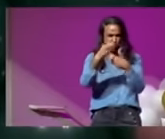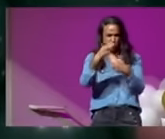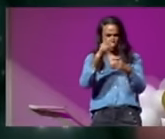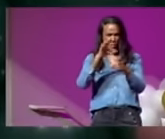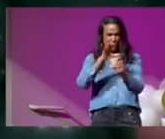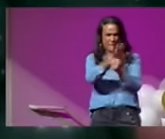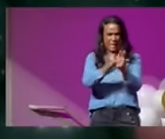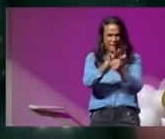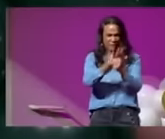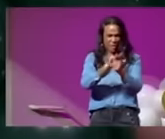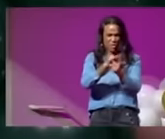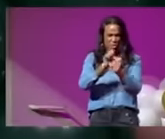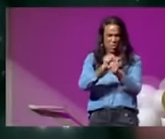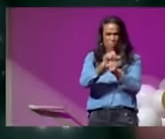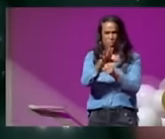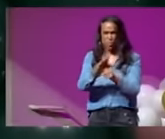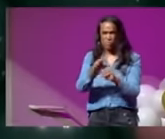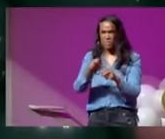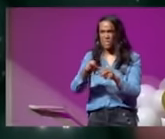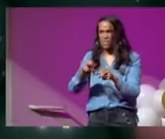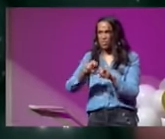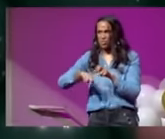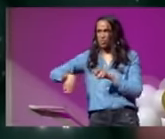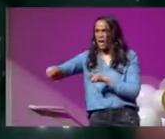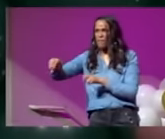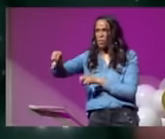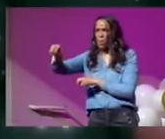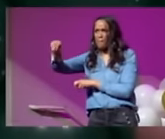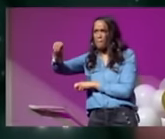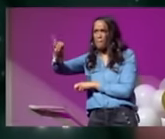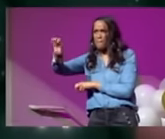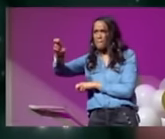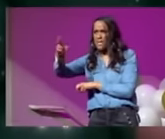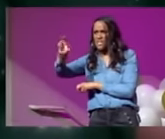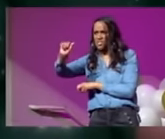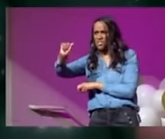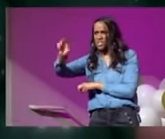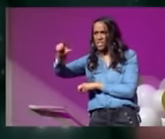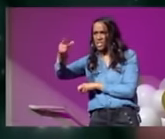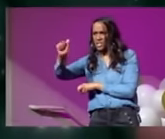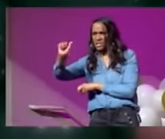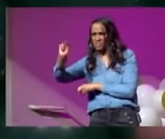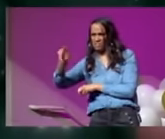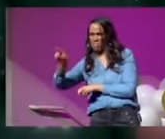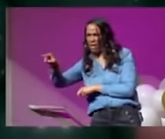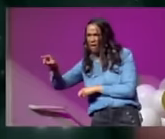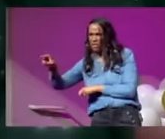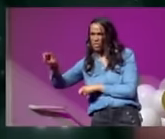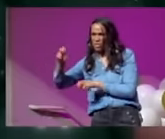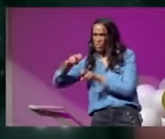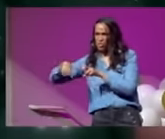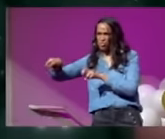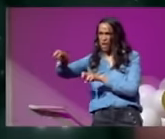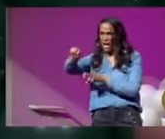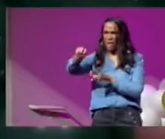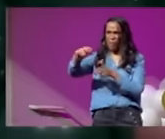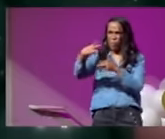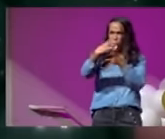from Michigan to New York, upstate New York, and as well as northern New